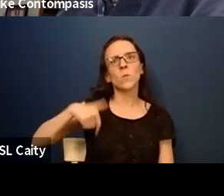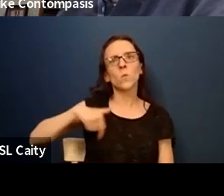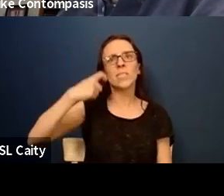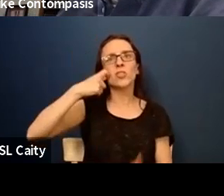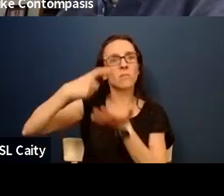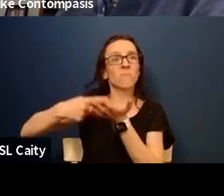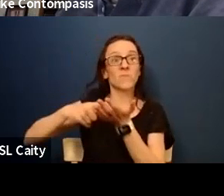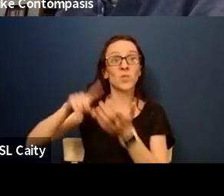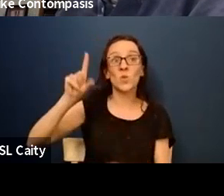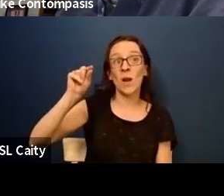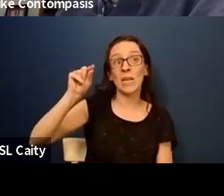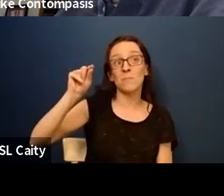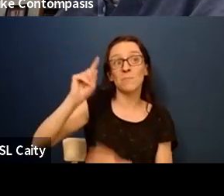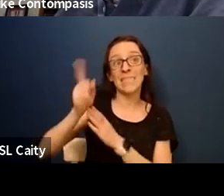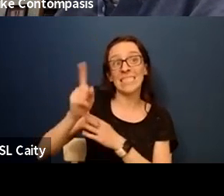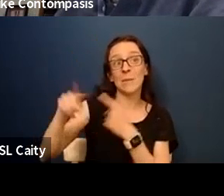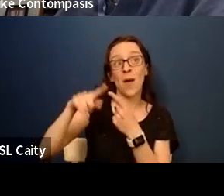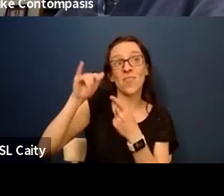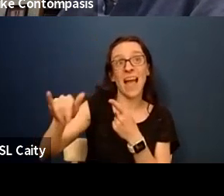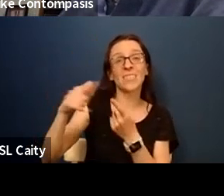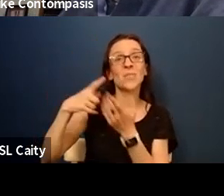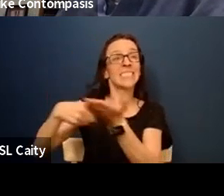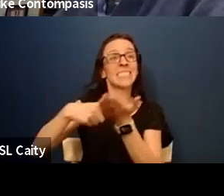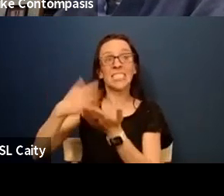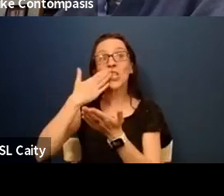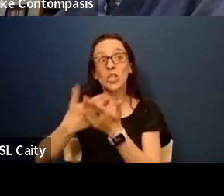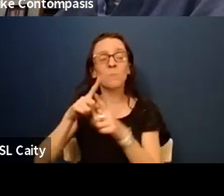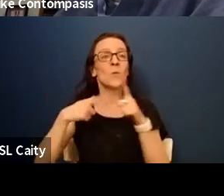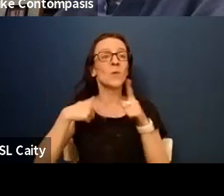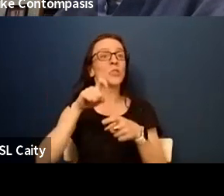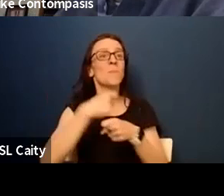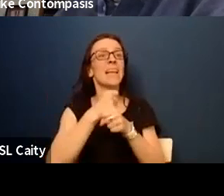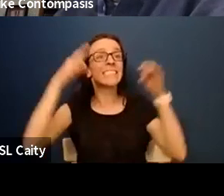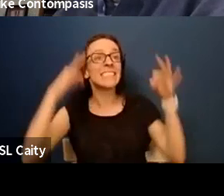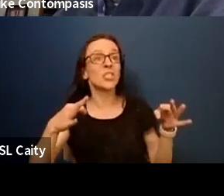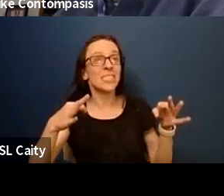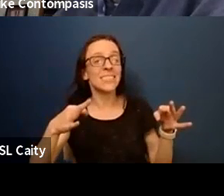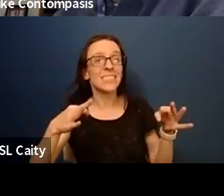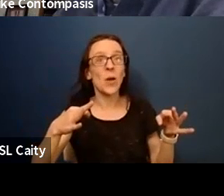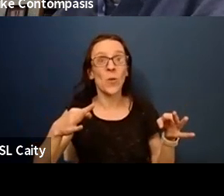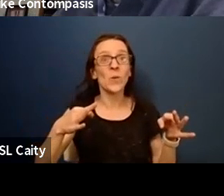need to make decisions on it. Decision-making time, landing the plane time.